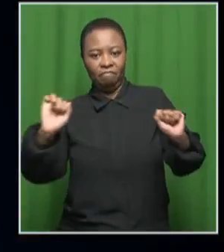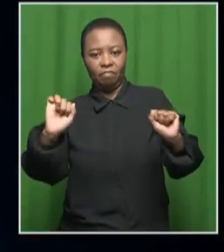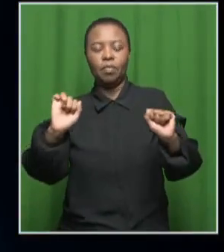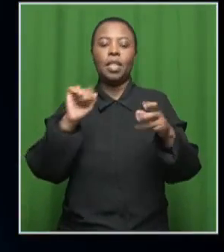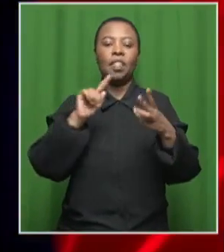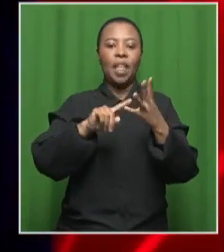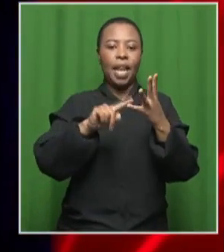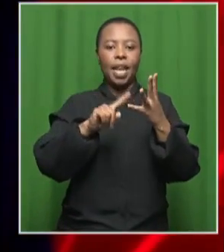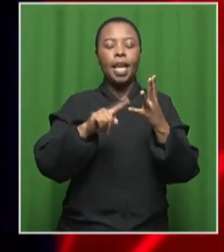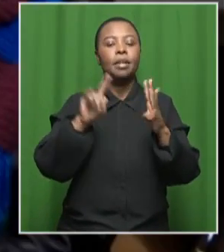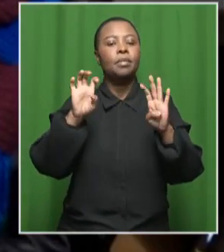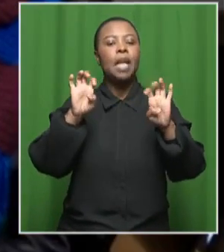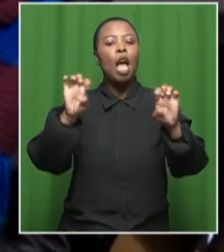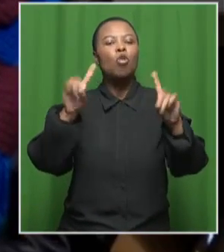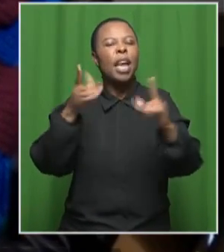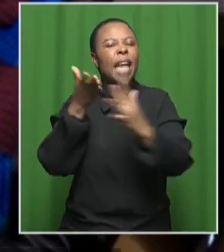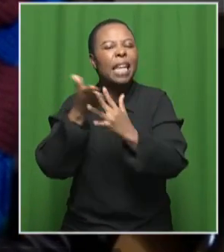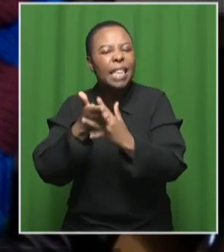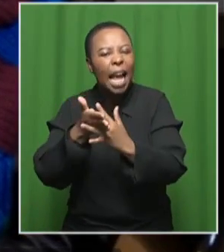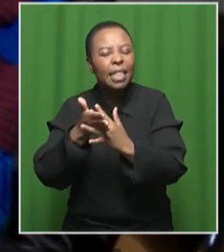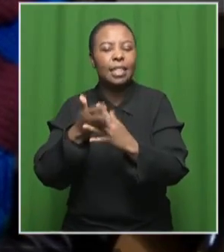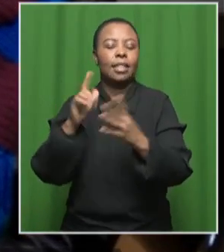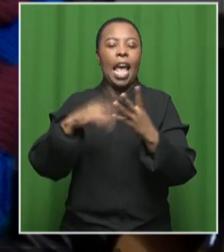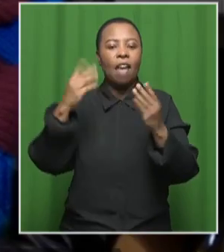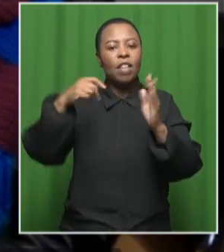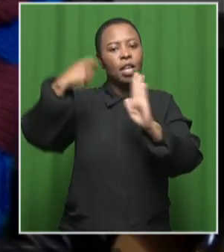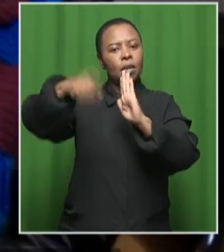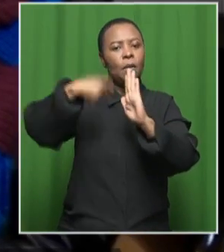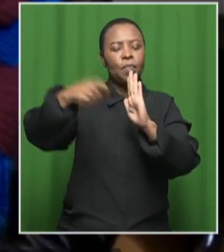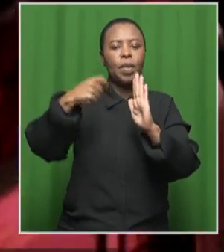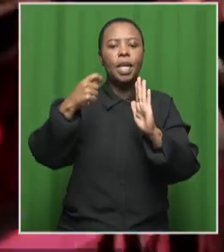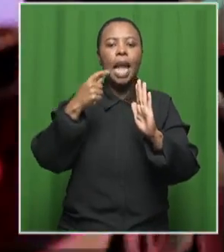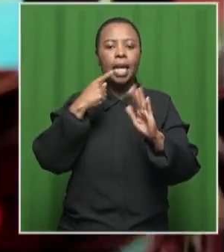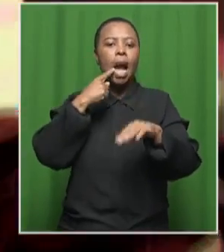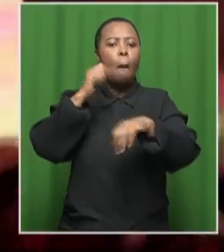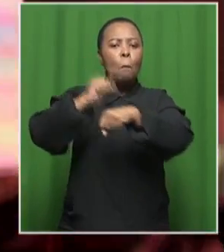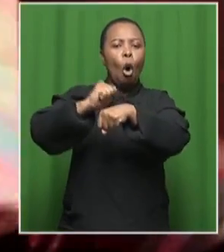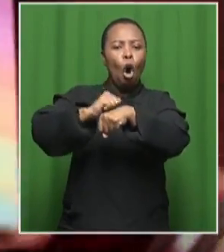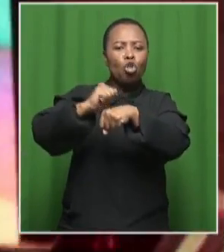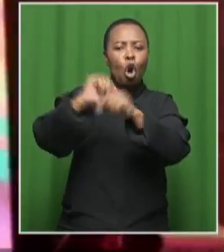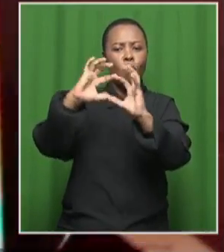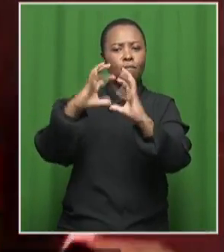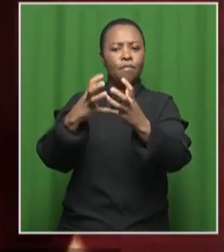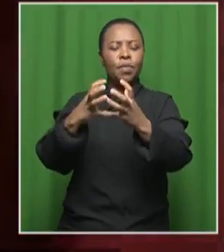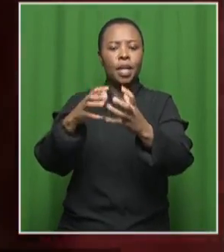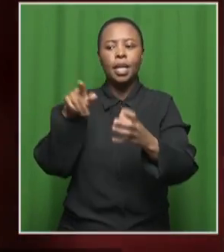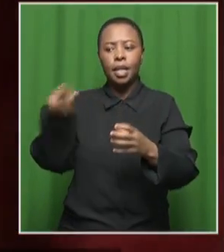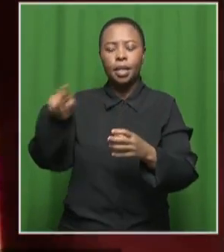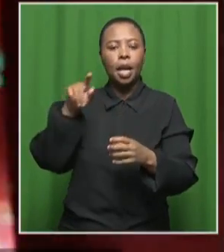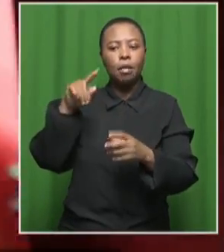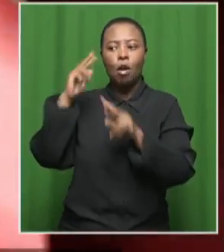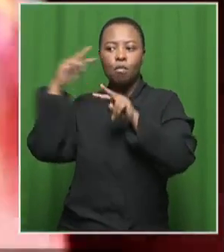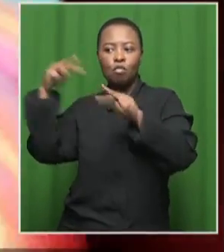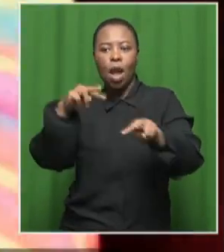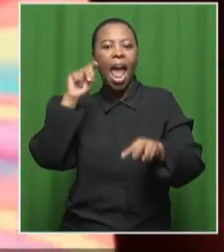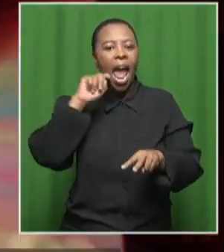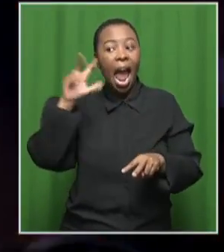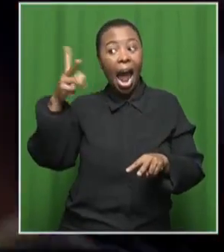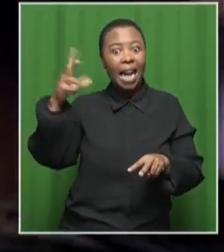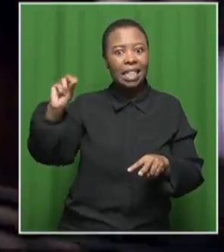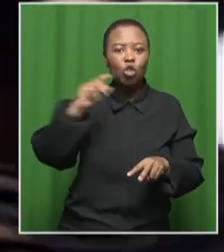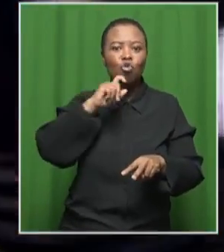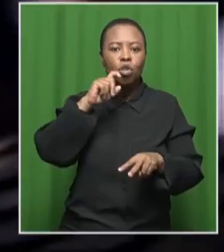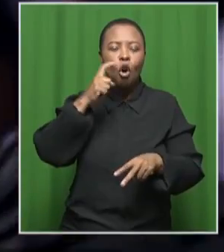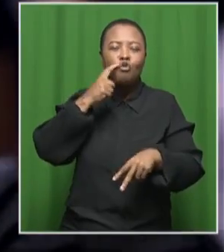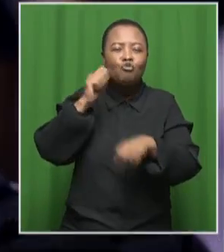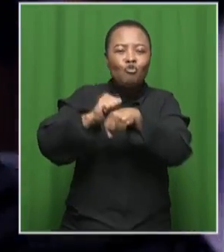to education. And there's a very beautiful film called Mmabatho, which is told from like an 8-year-old's point of view, using rocks,